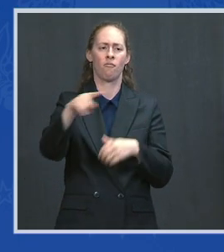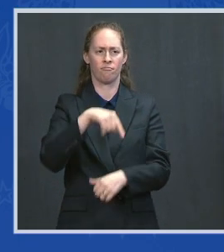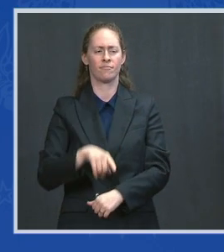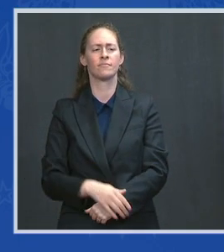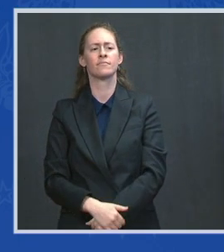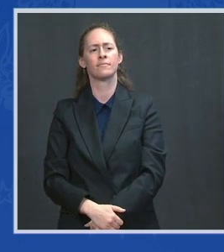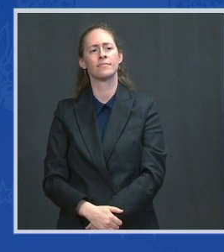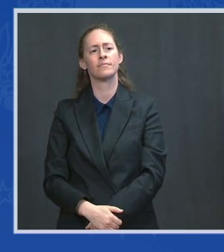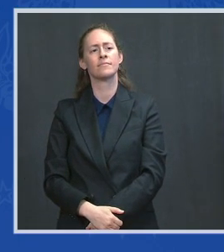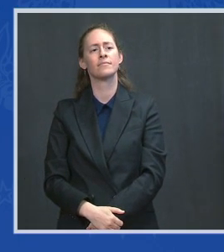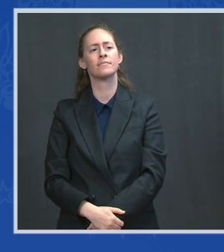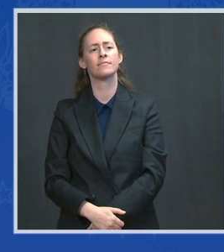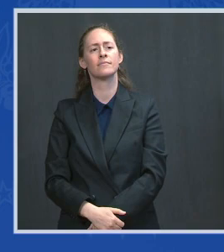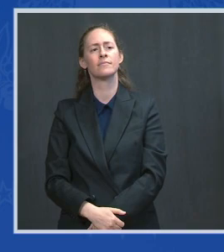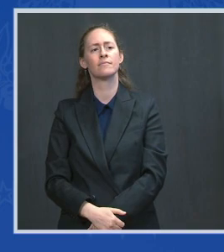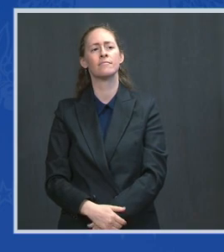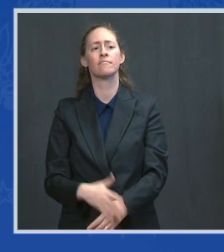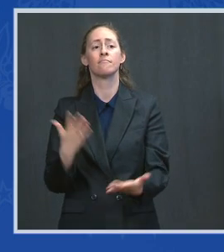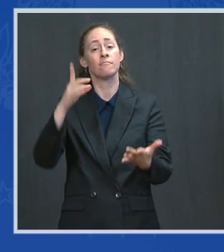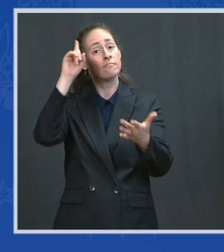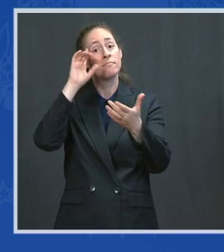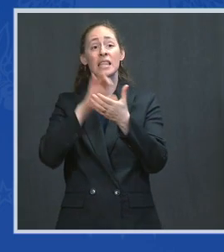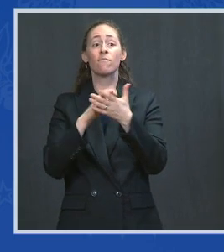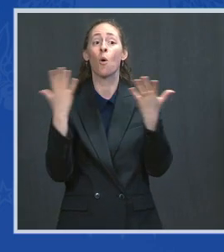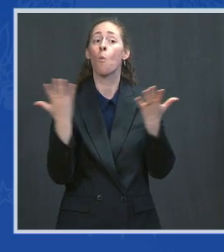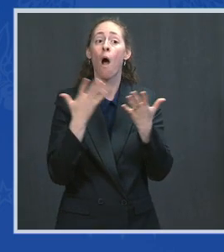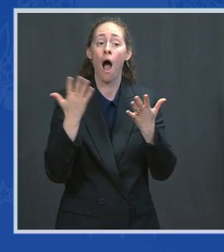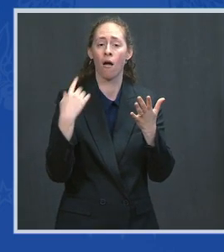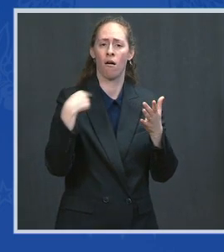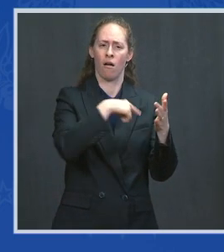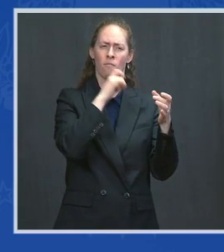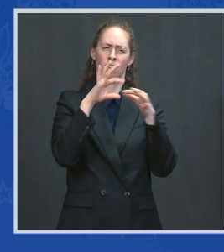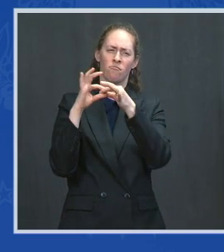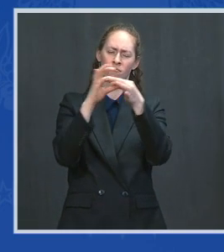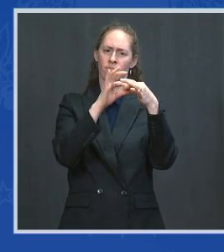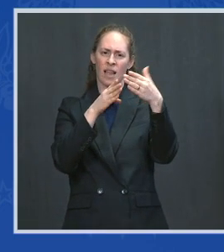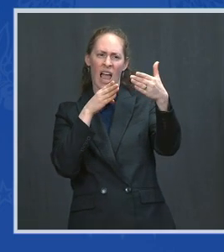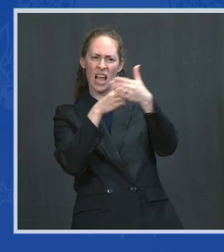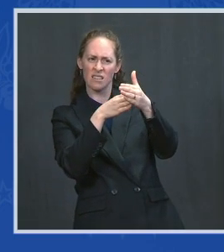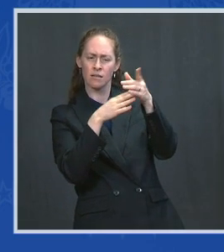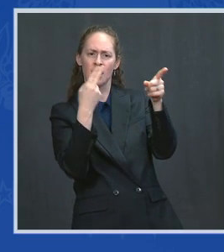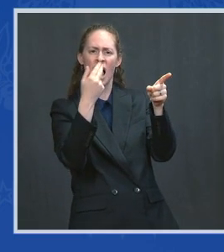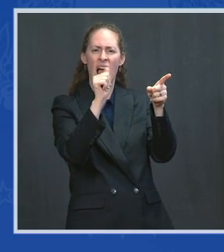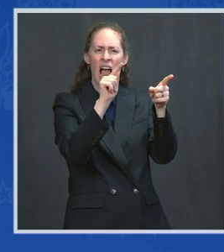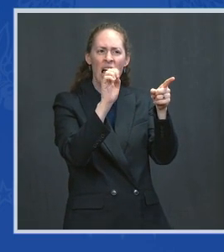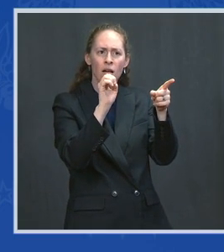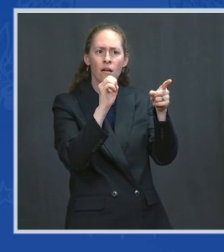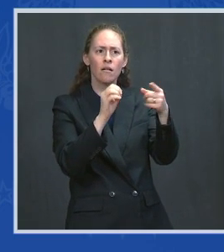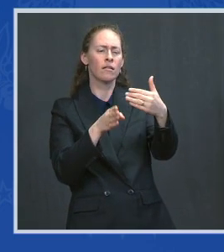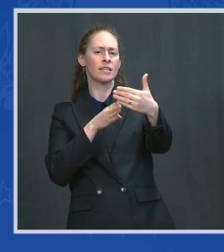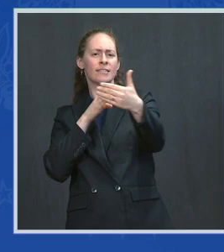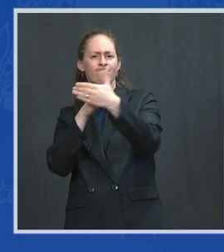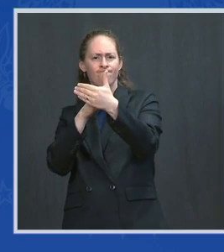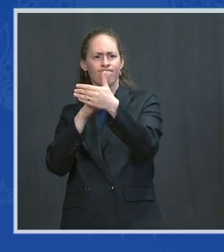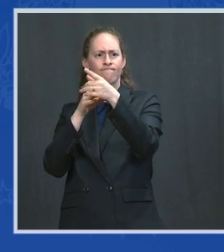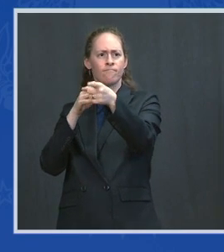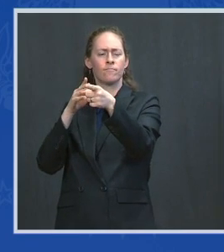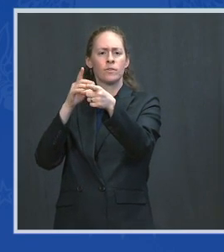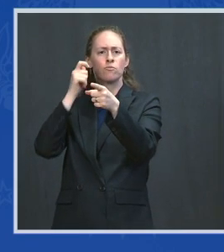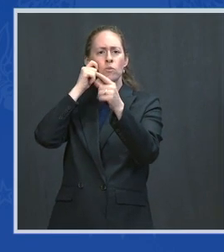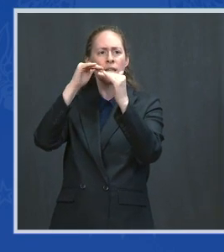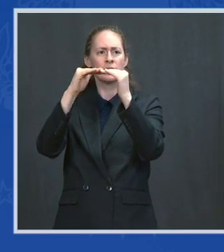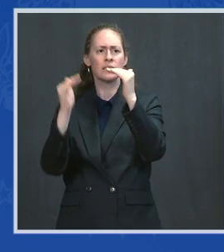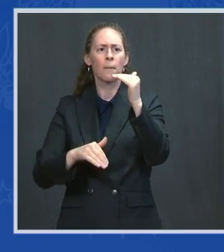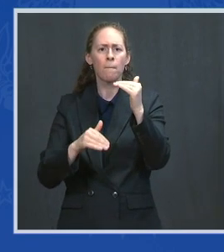hate, against racism, the ugly poison that has long haunted and plagued our nation.